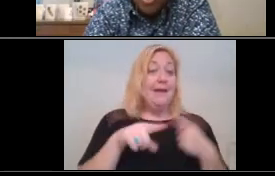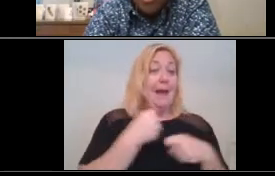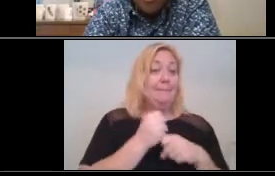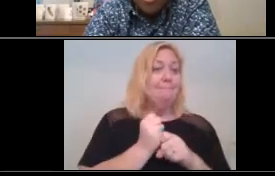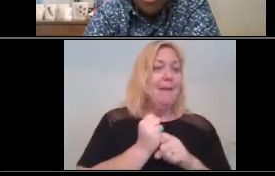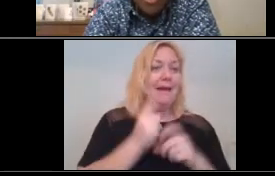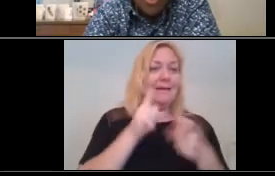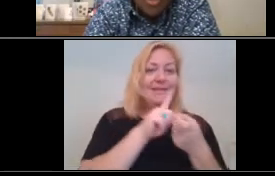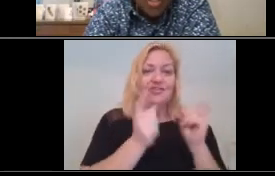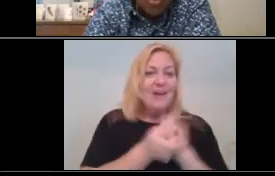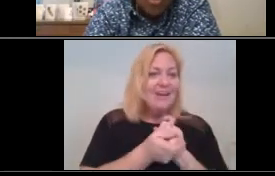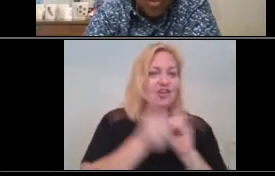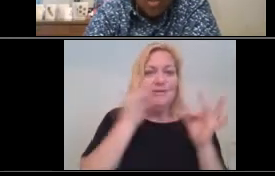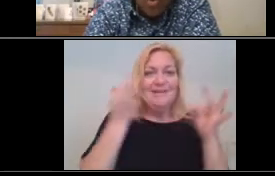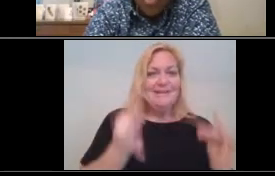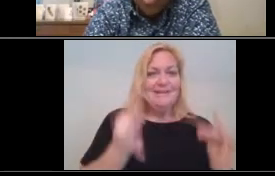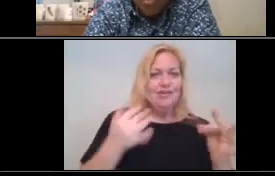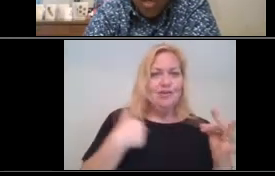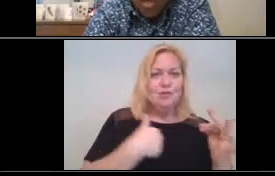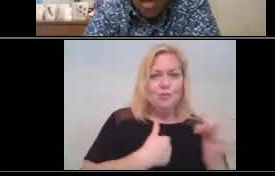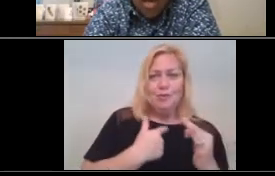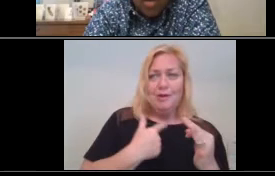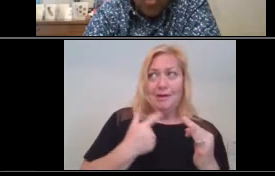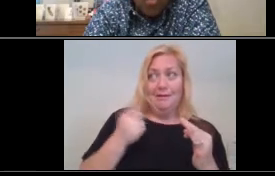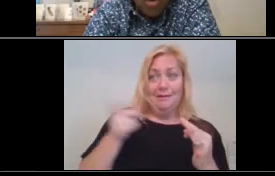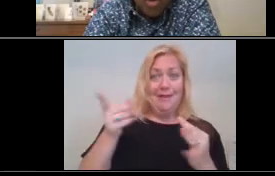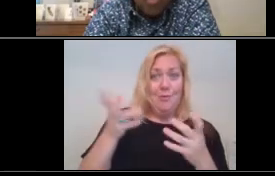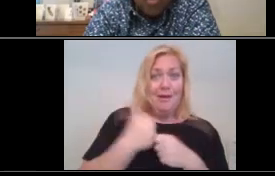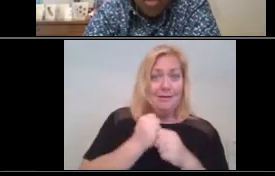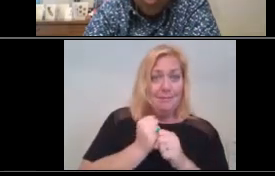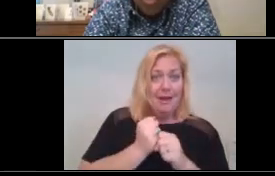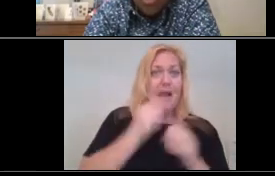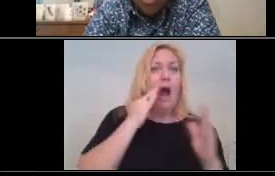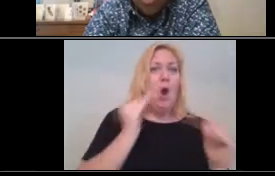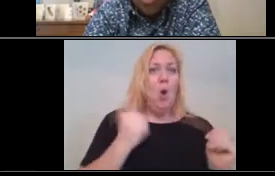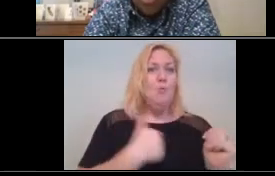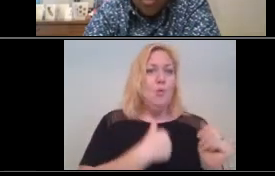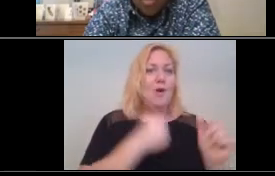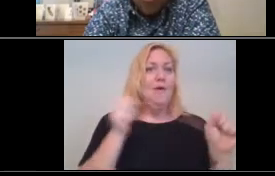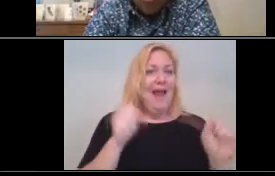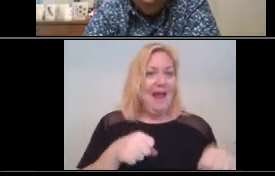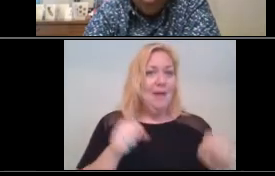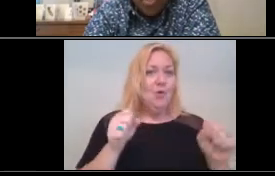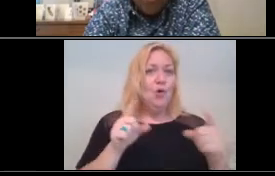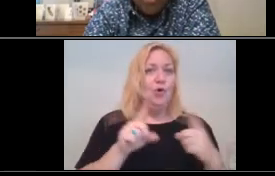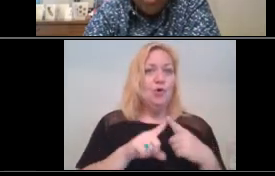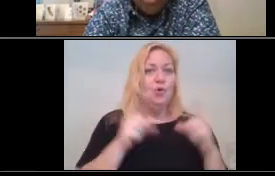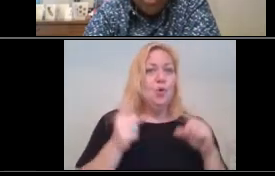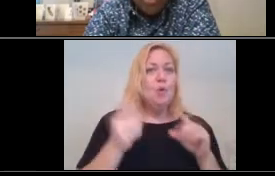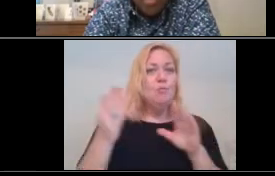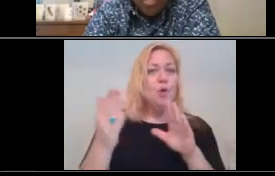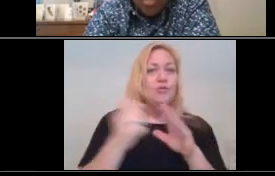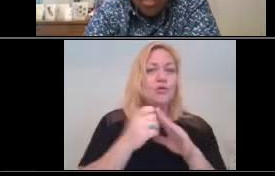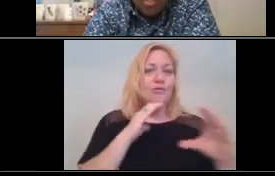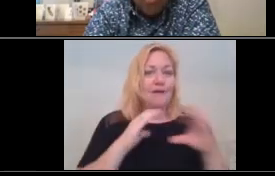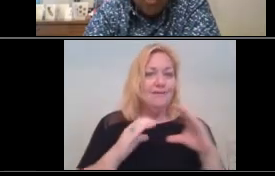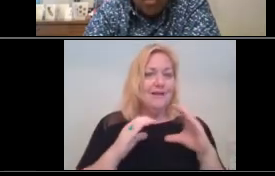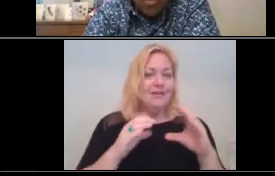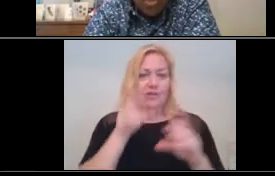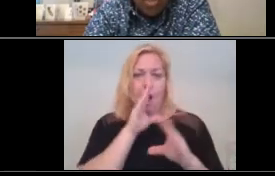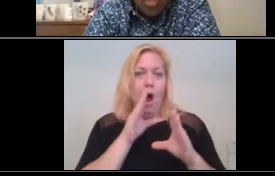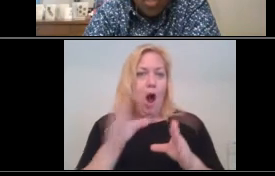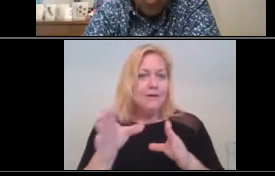the changes or the decisions that they ultimately want us to make, I hope we're able to at least approach those conversations